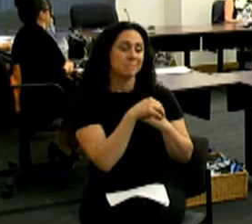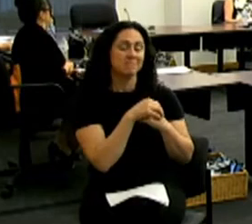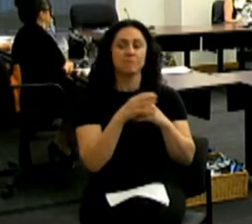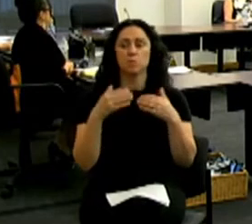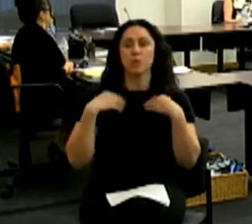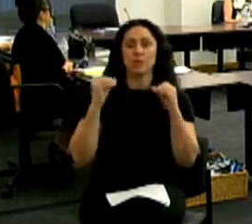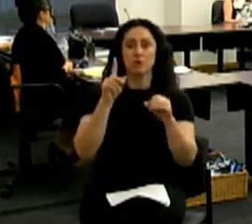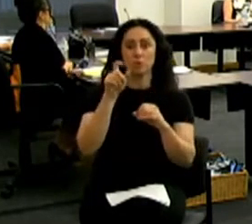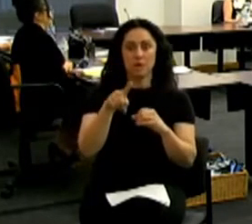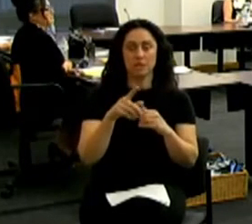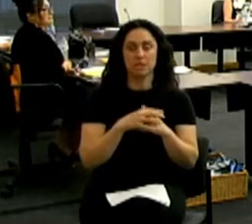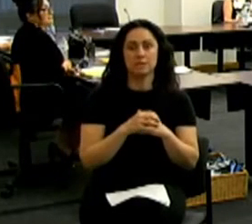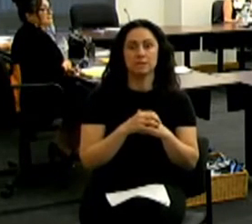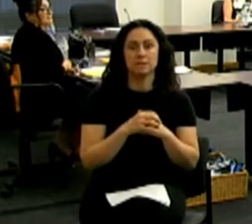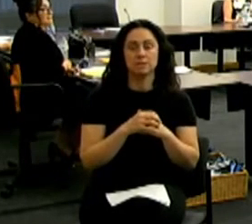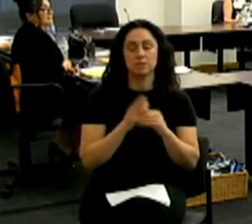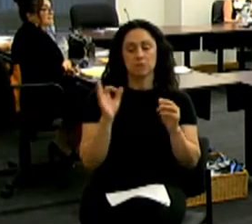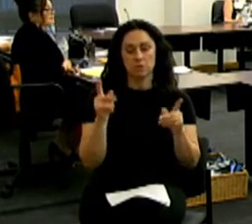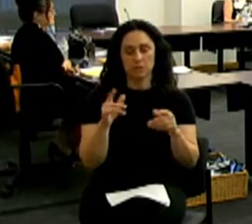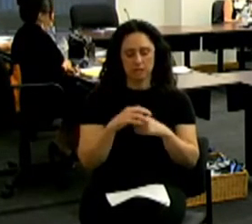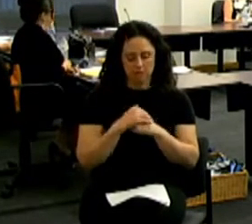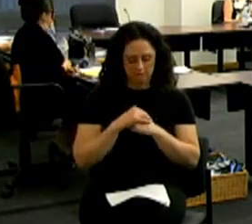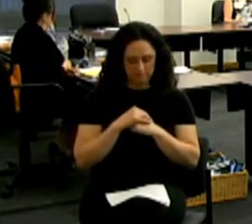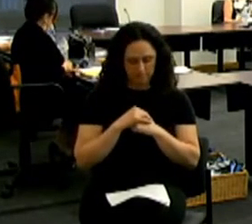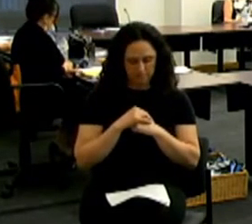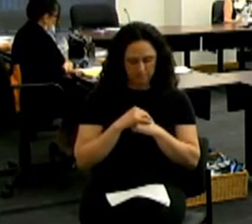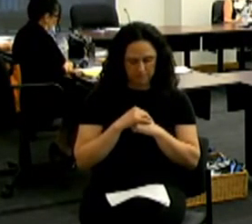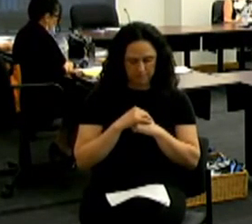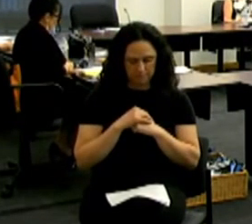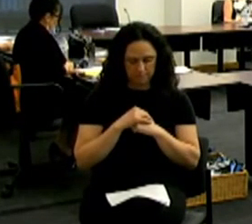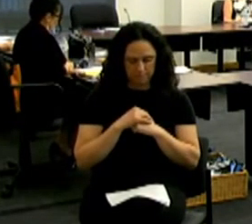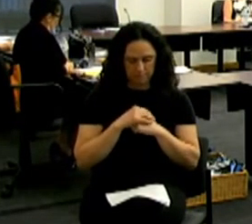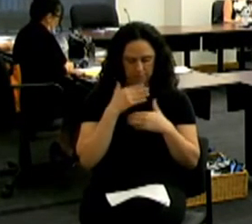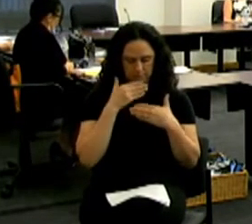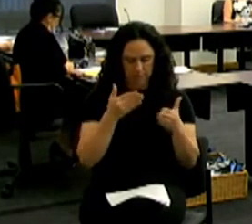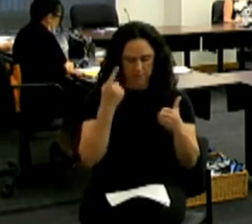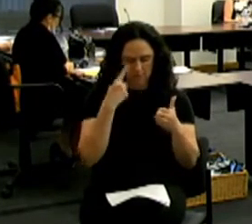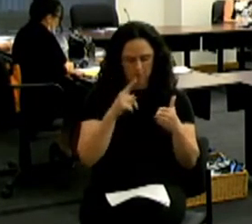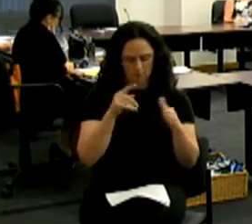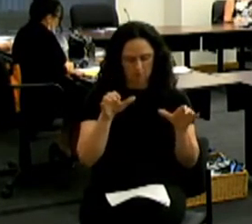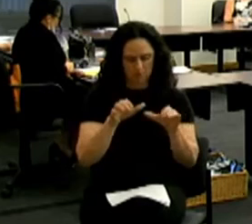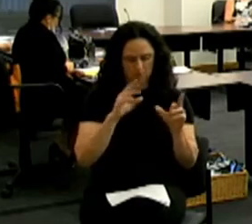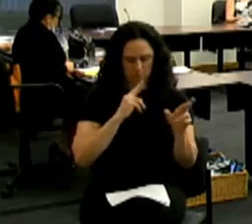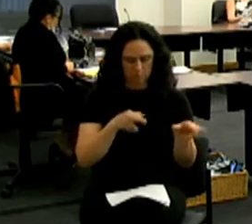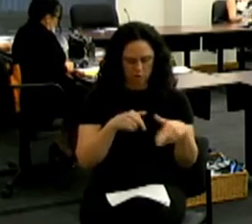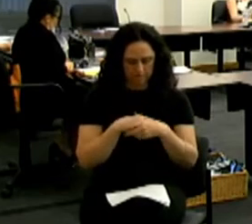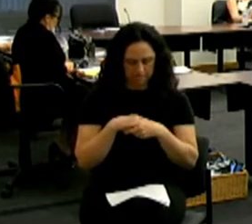No questions? Okay. Thank you for your report.